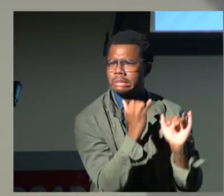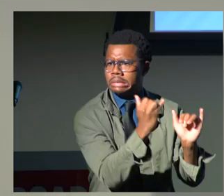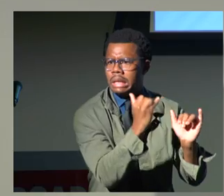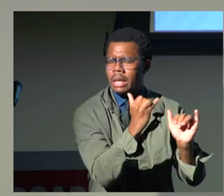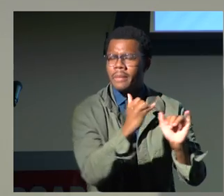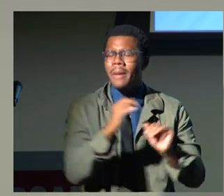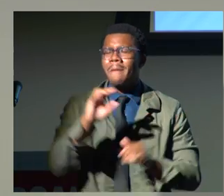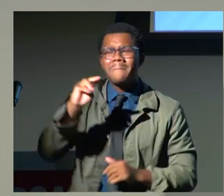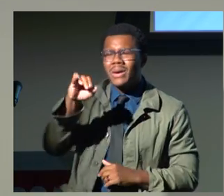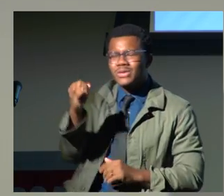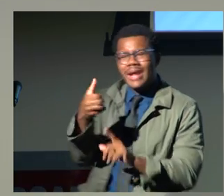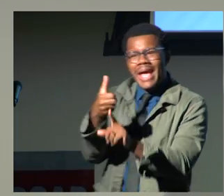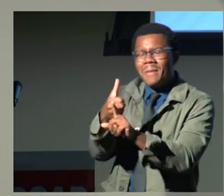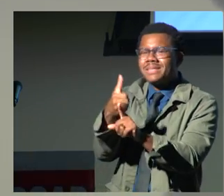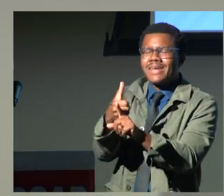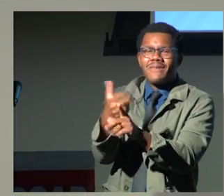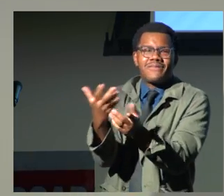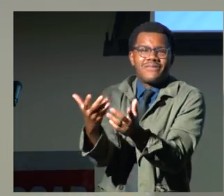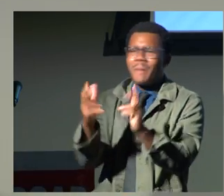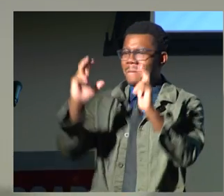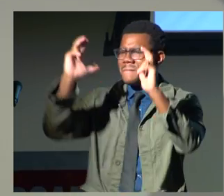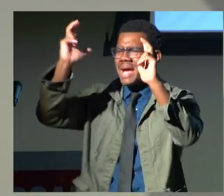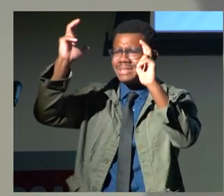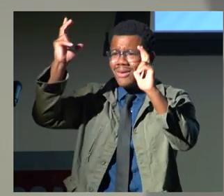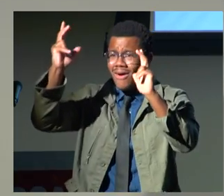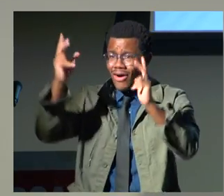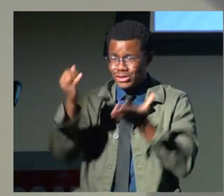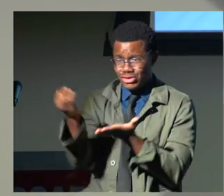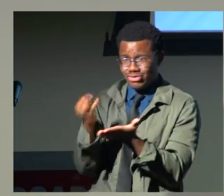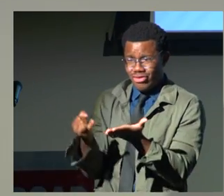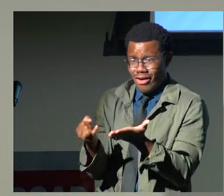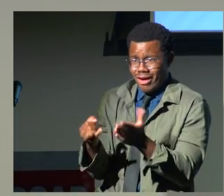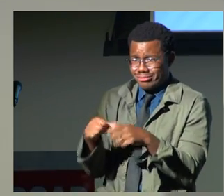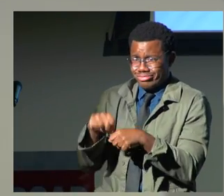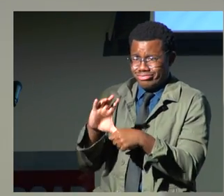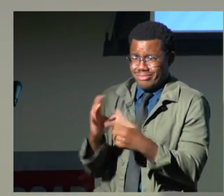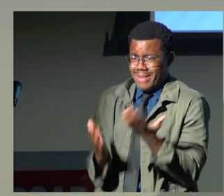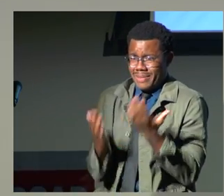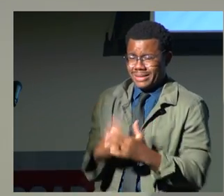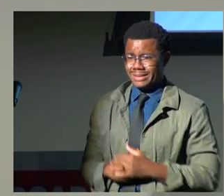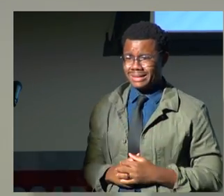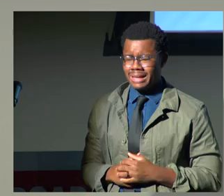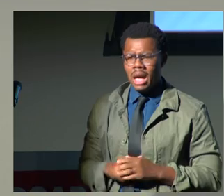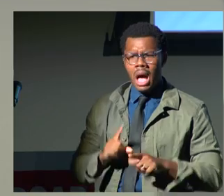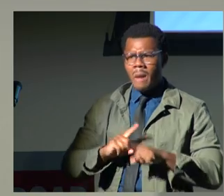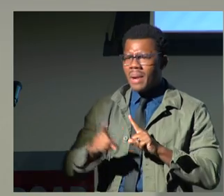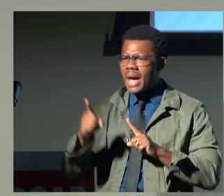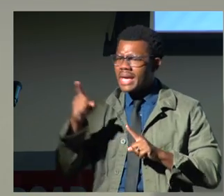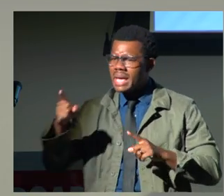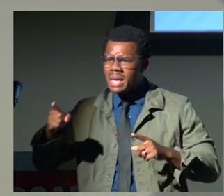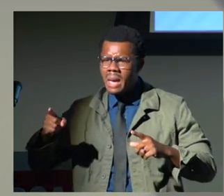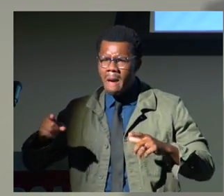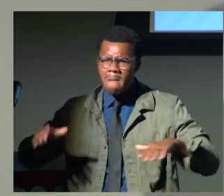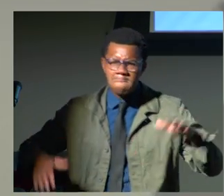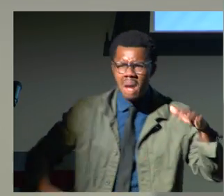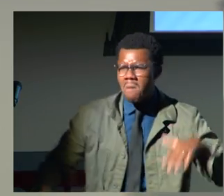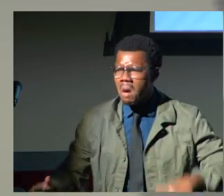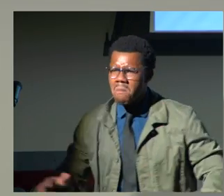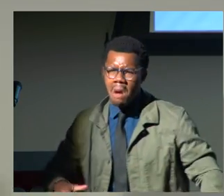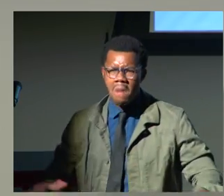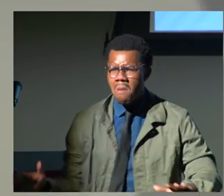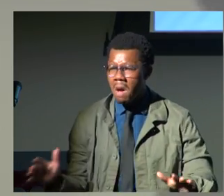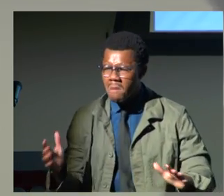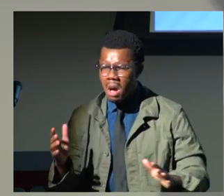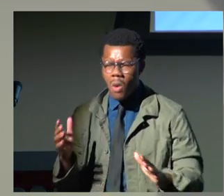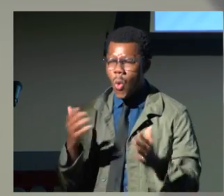player. This guy probably never made a drawing day in his life, but he's an artist on that basketball court. And we are inspired by that. All traditions of